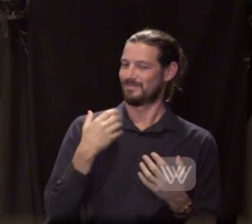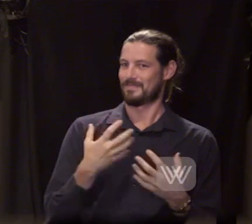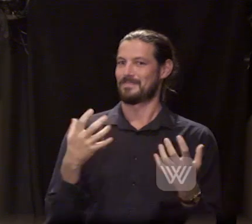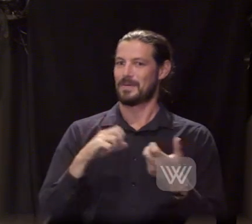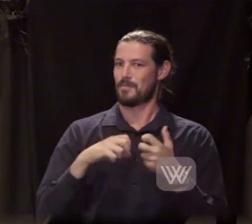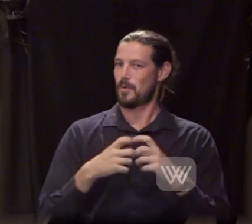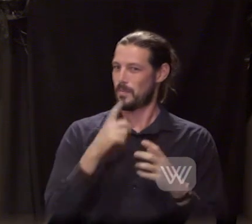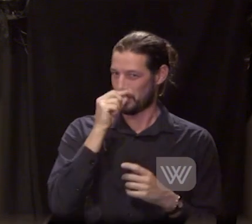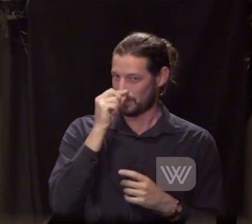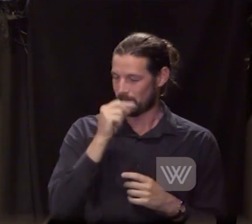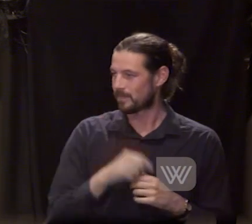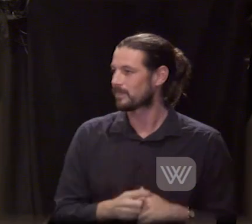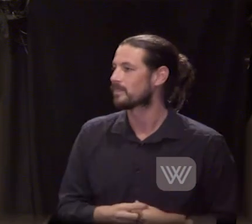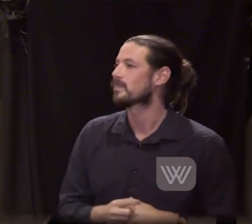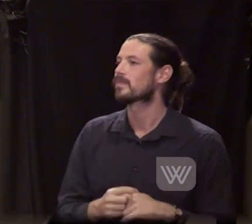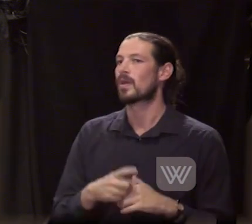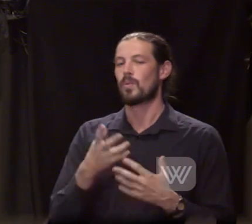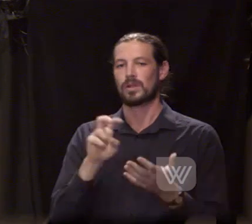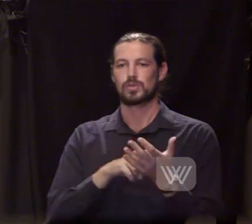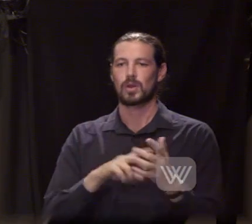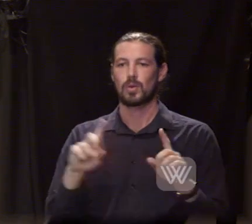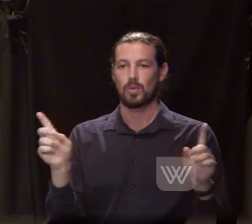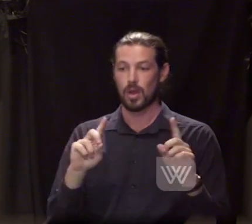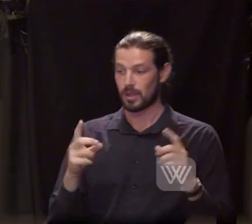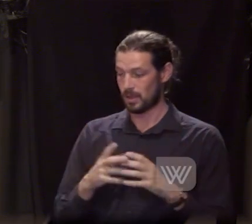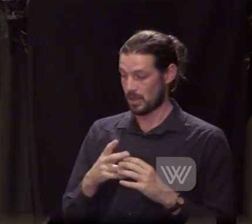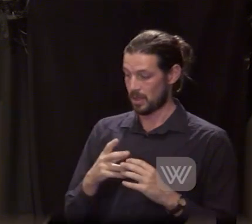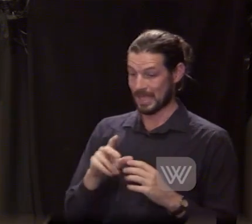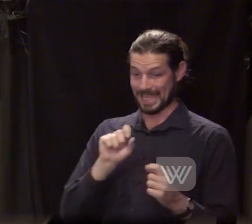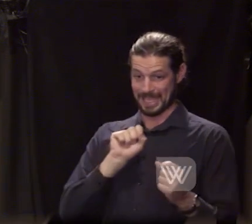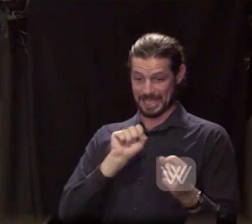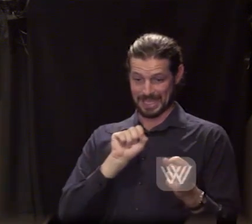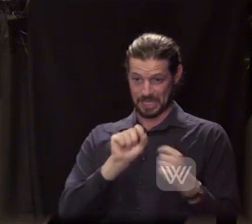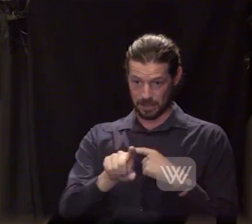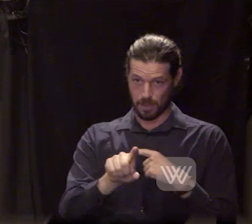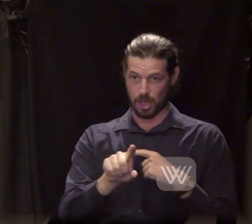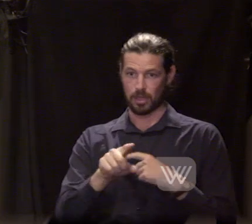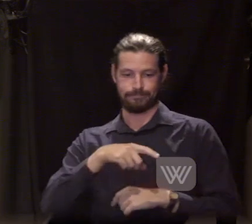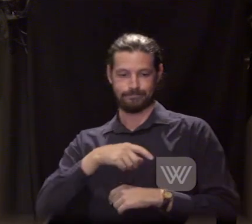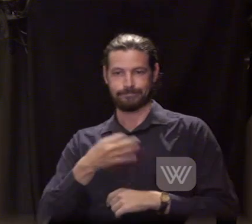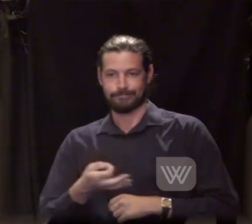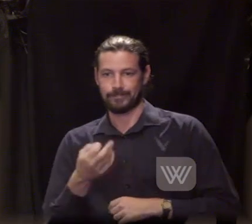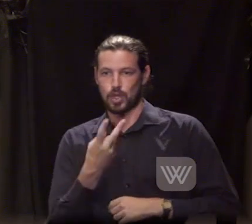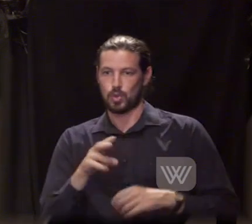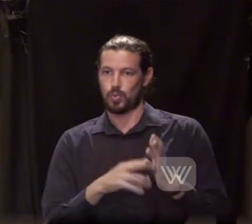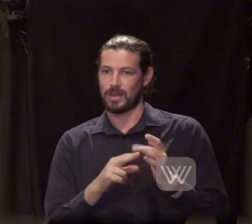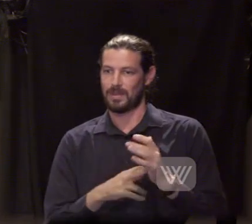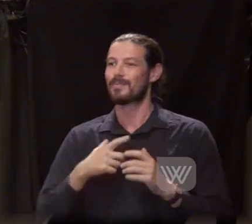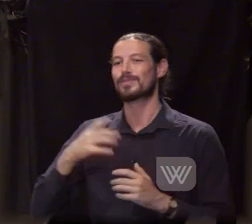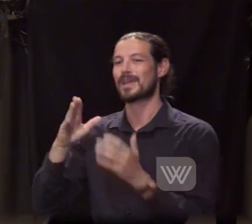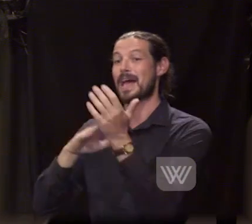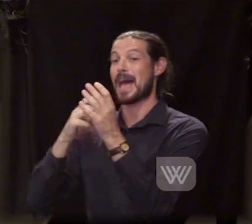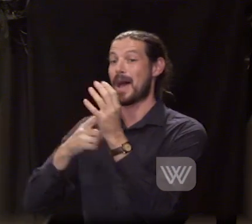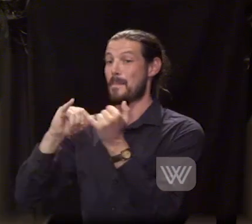So part of the struggle was that we had a 20-minute delay from our email on simulated Mars to Earth. And then the